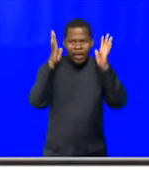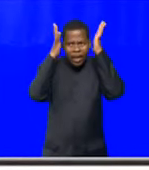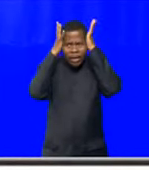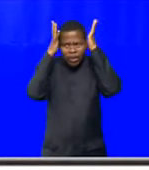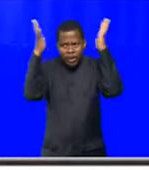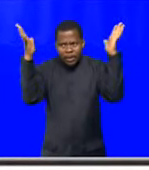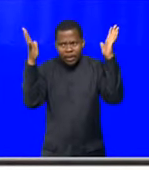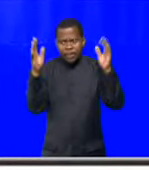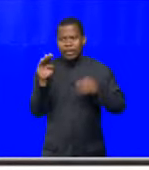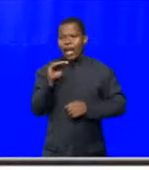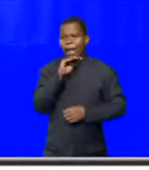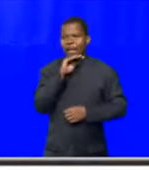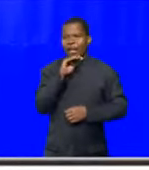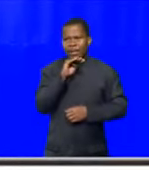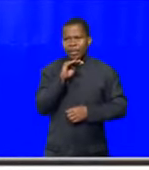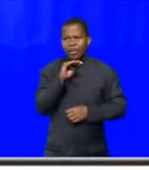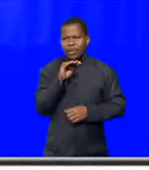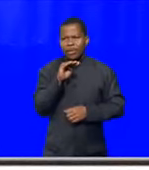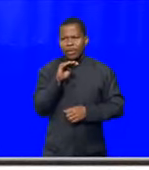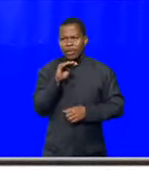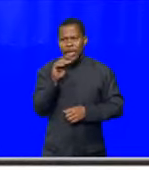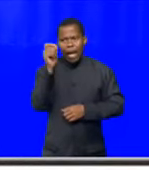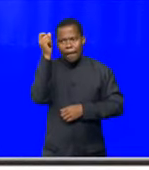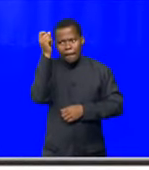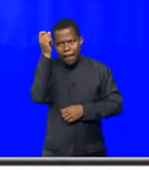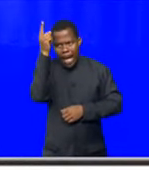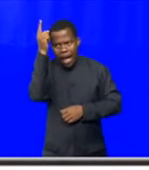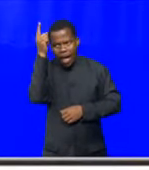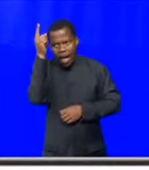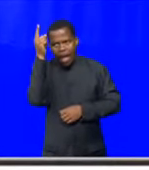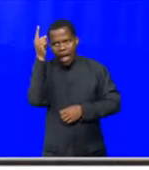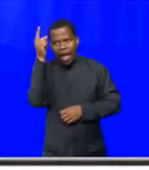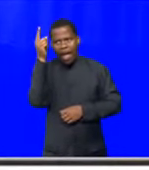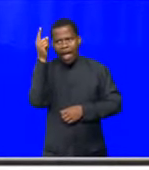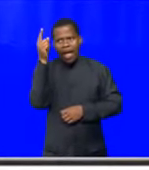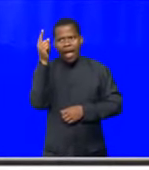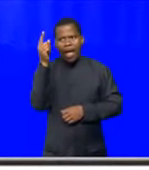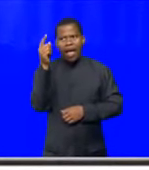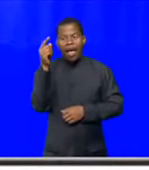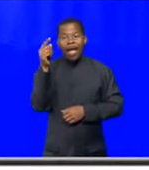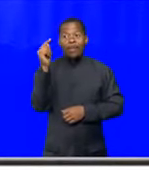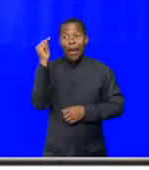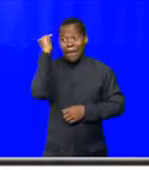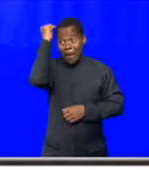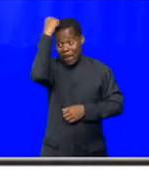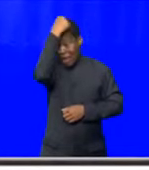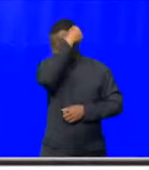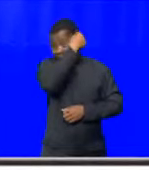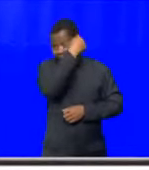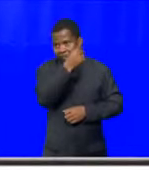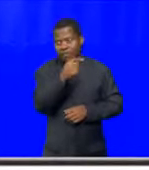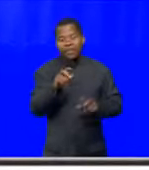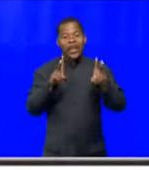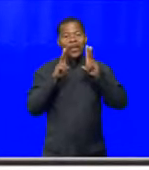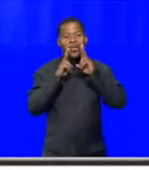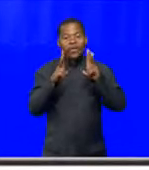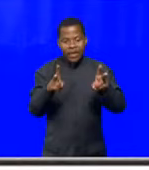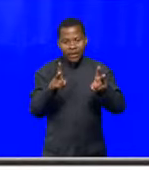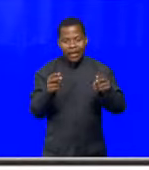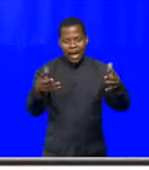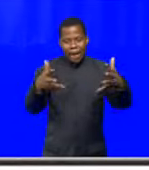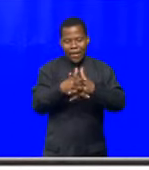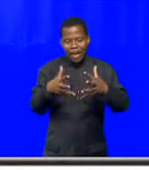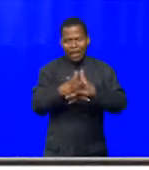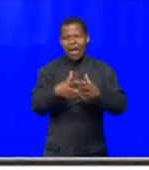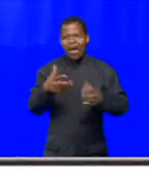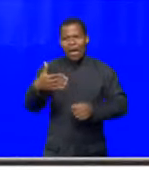we agreed that, you know, we need to pay a courtesy call on His Majesty.